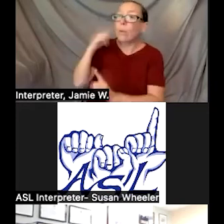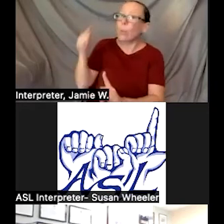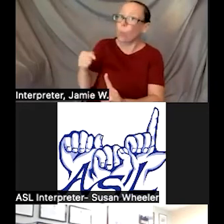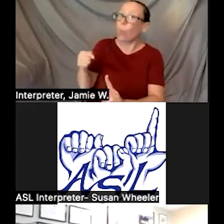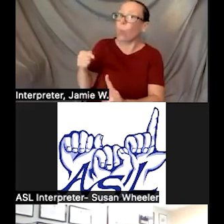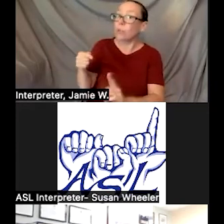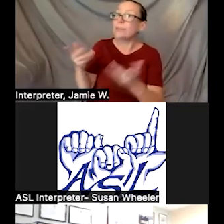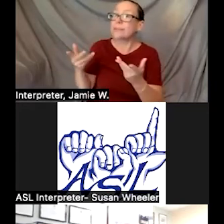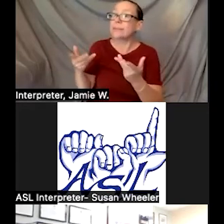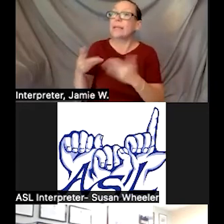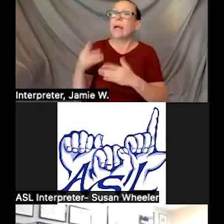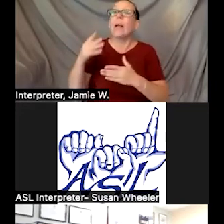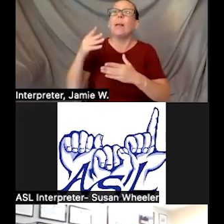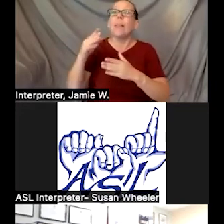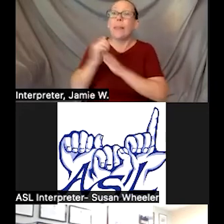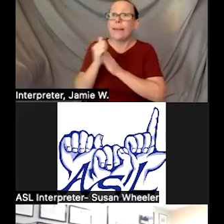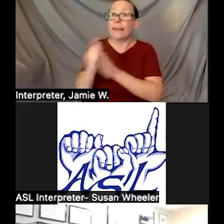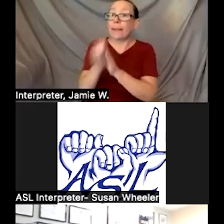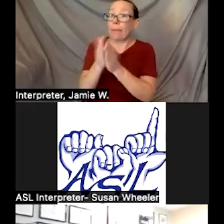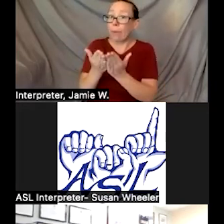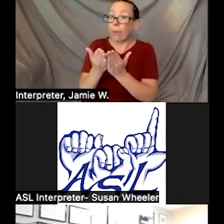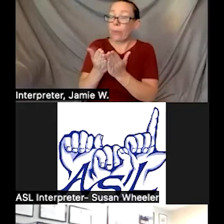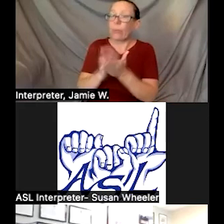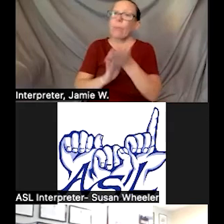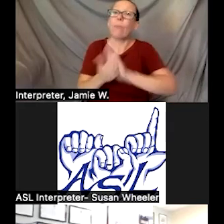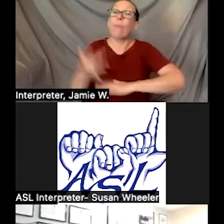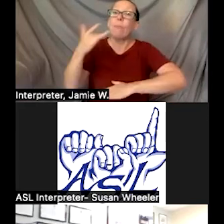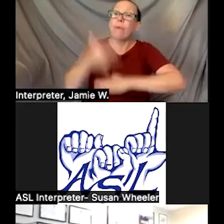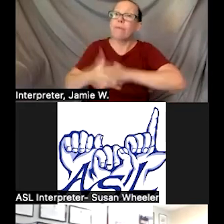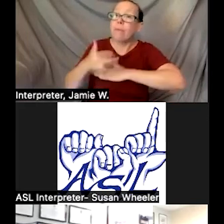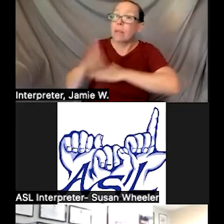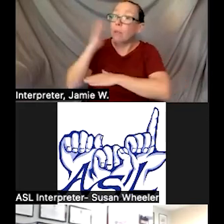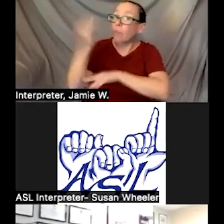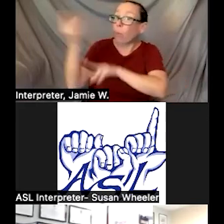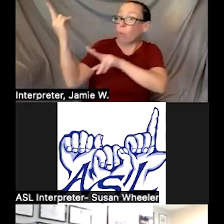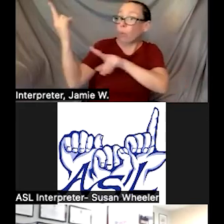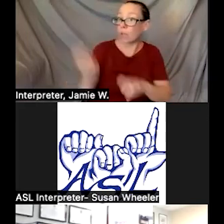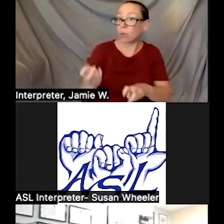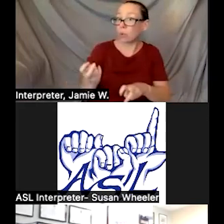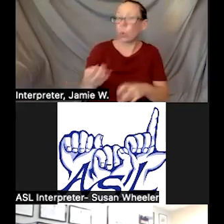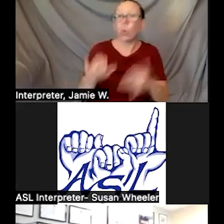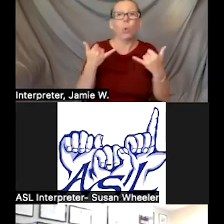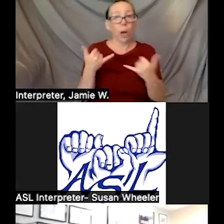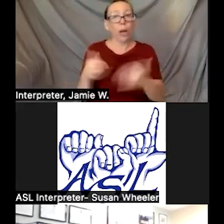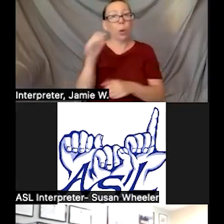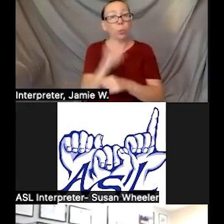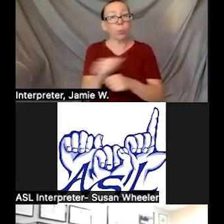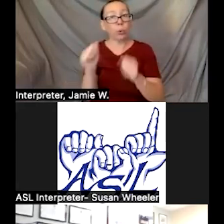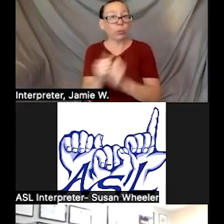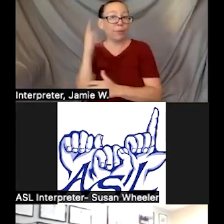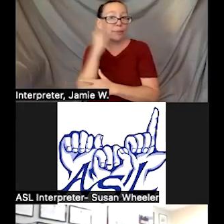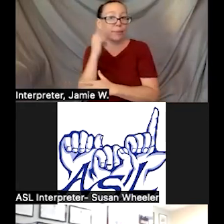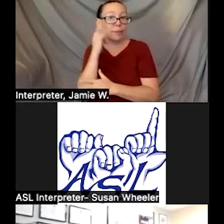for download. Right now, I'm working with the California Hospital Association and Cal OES. We're very